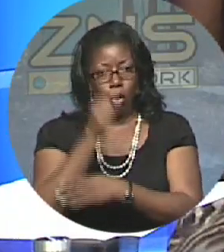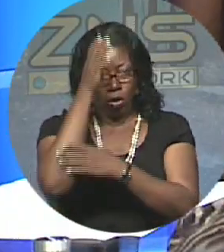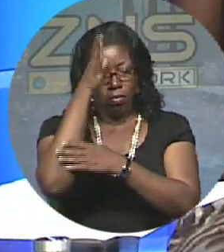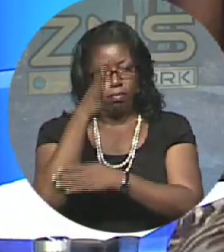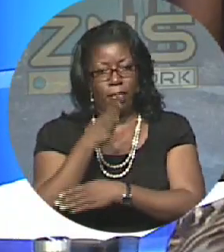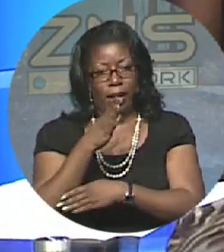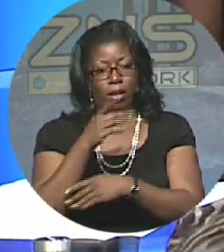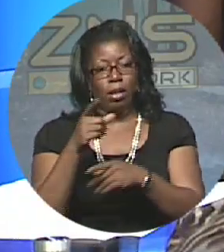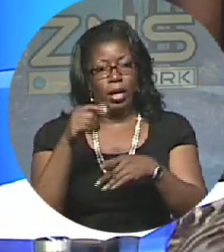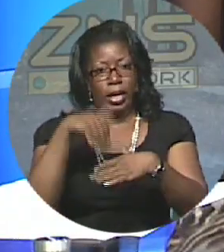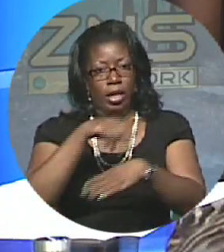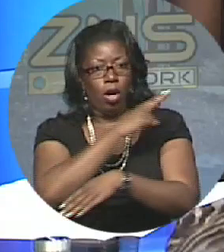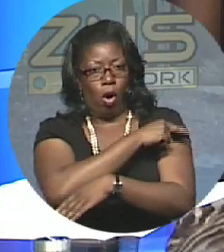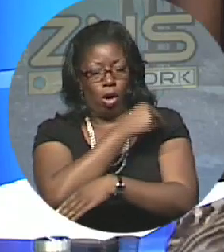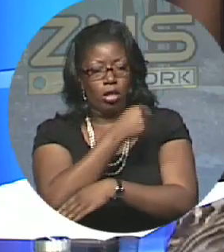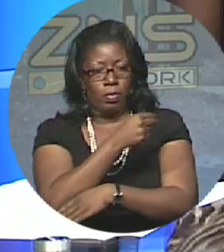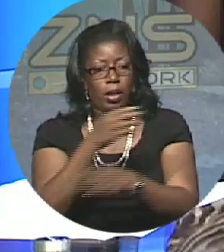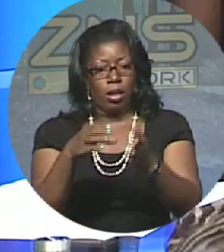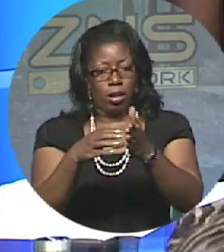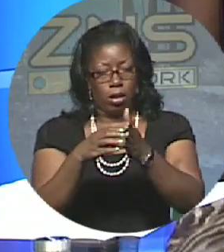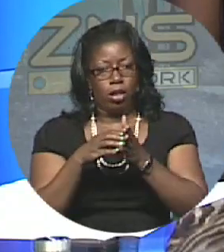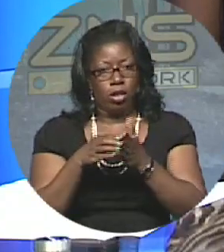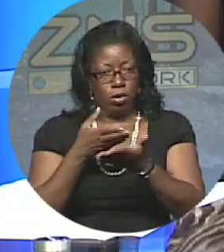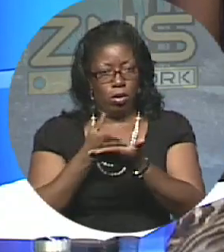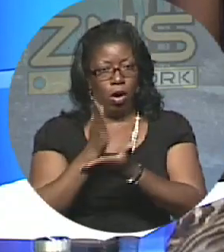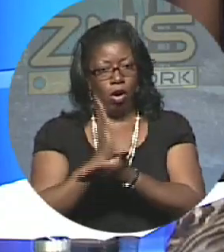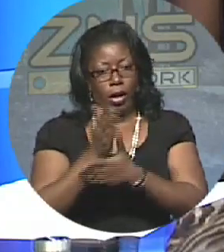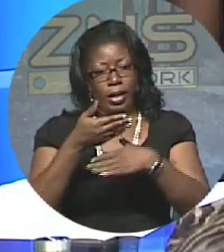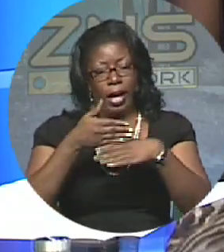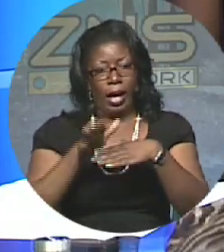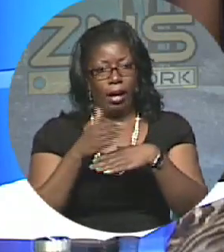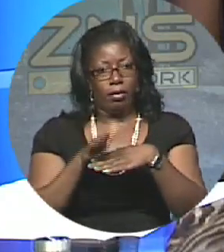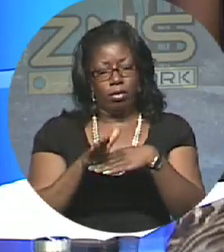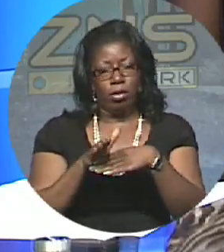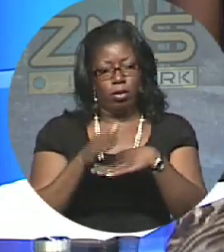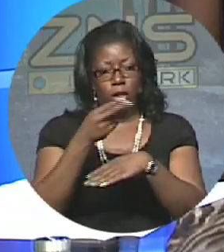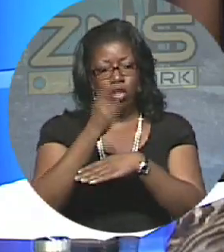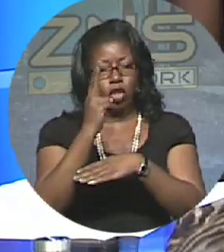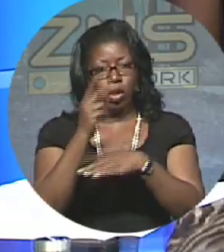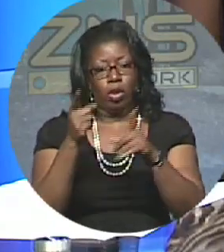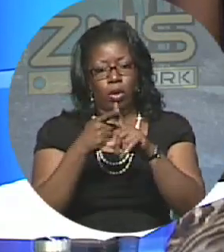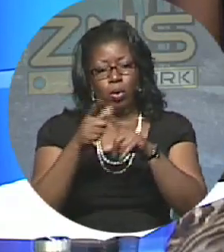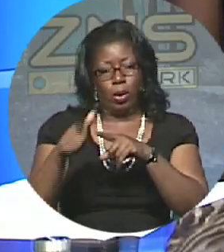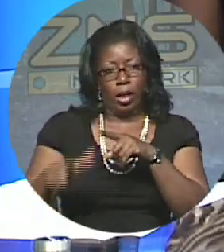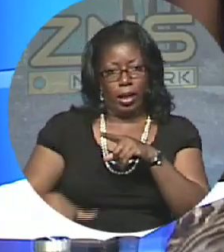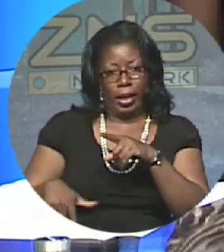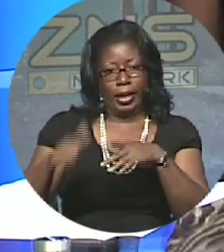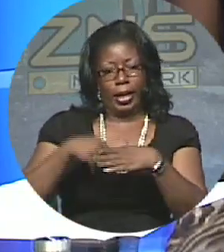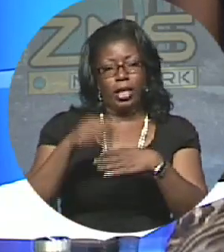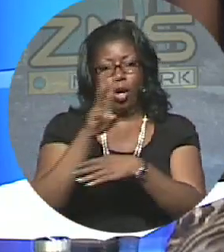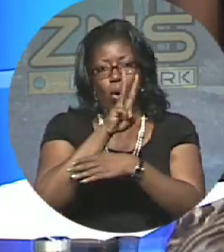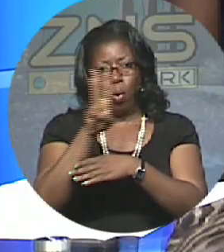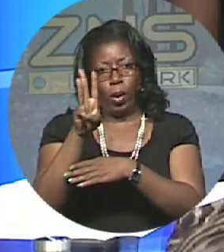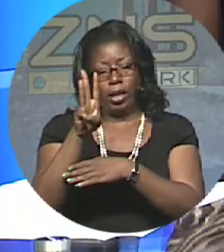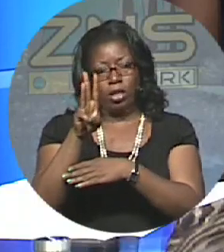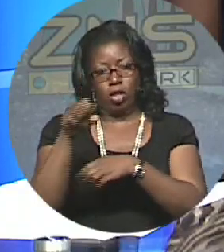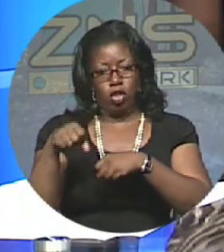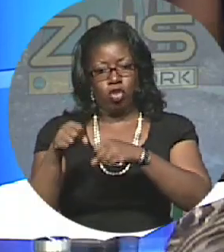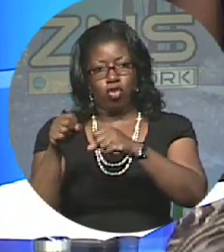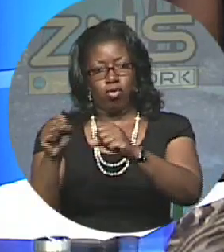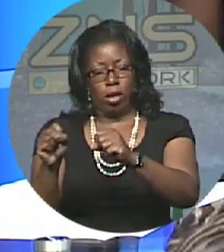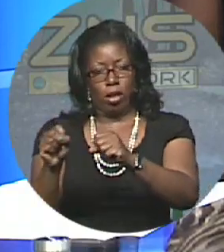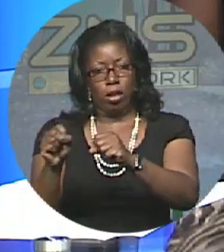also detained in hospital tonight in stable condition after being shot to the leg yesterday morning while in the area of West Street and Dorset